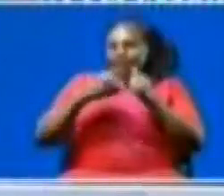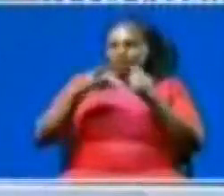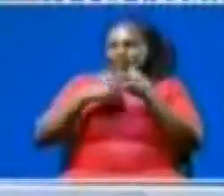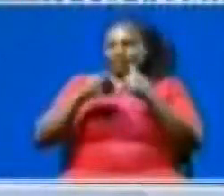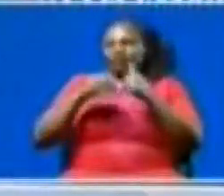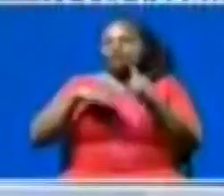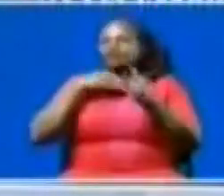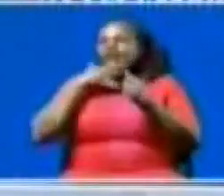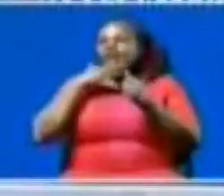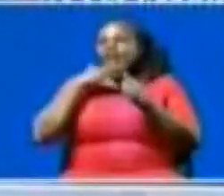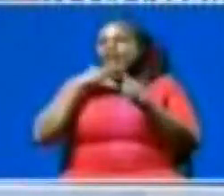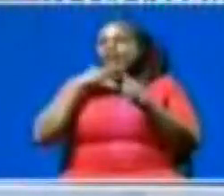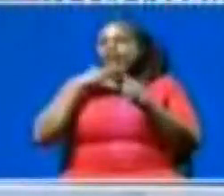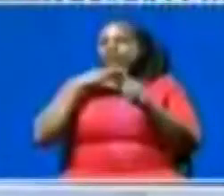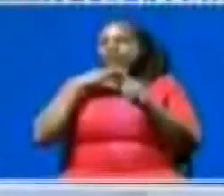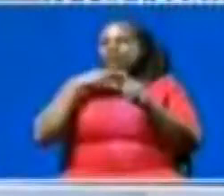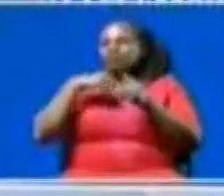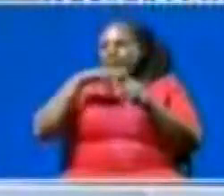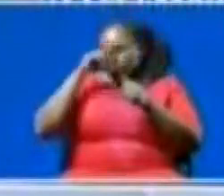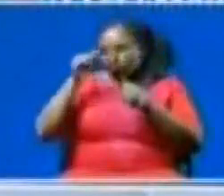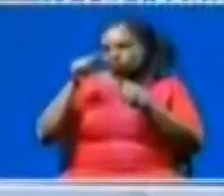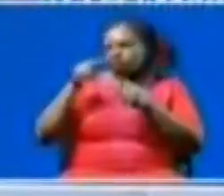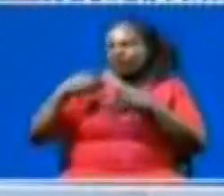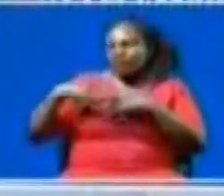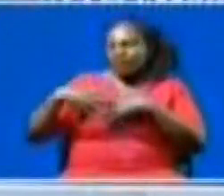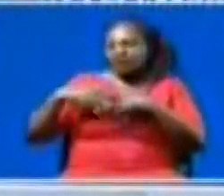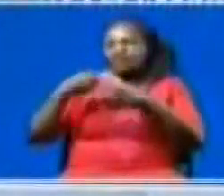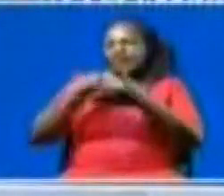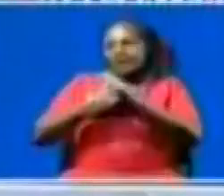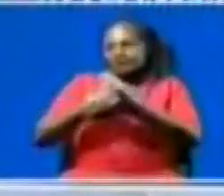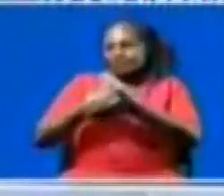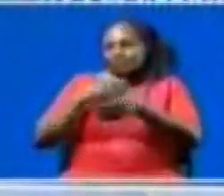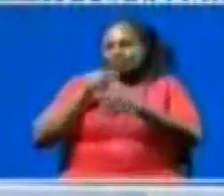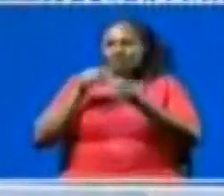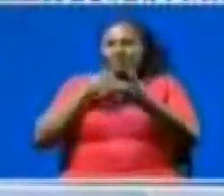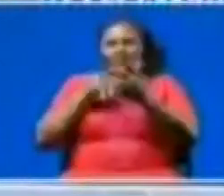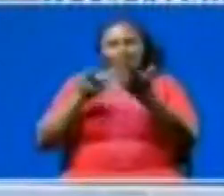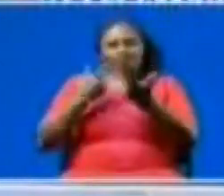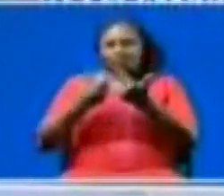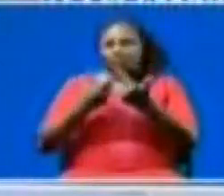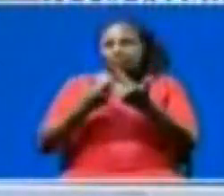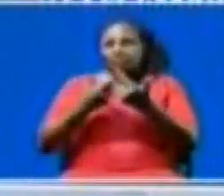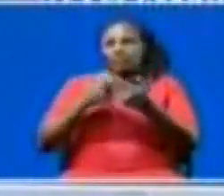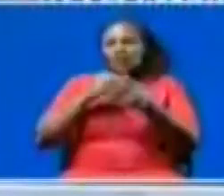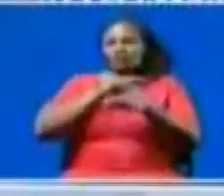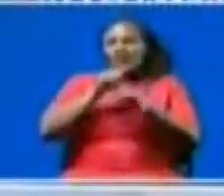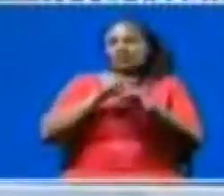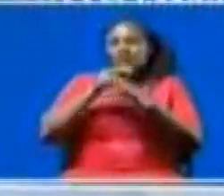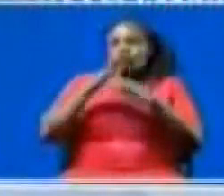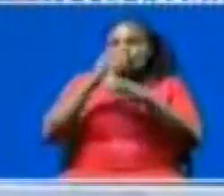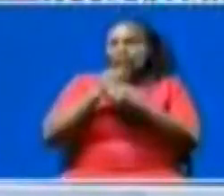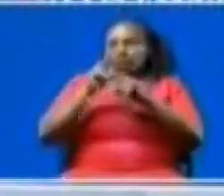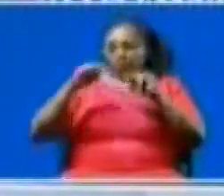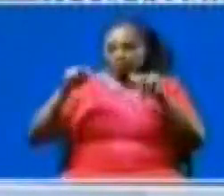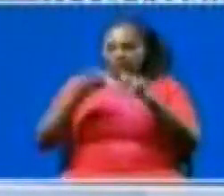mainly killed due to the prevalence of breast cancer. It is the worrying statistics compiled by the International Agency for